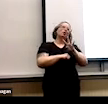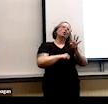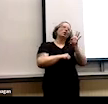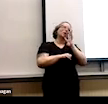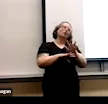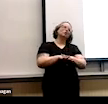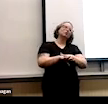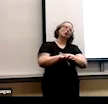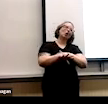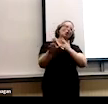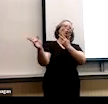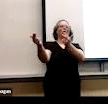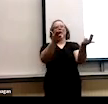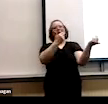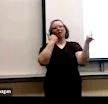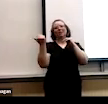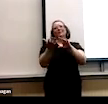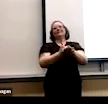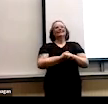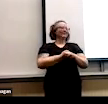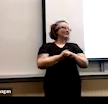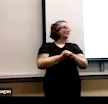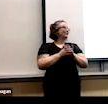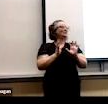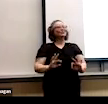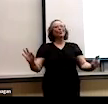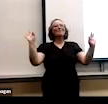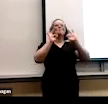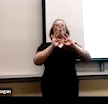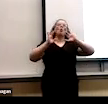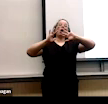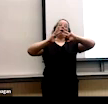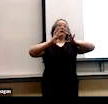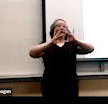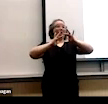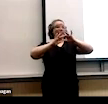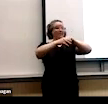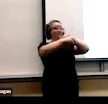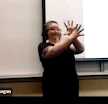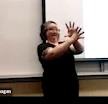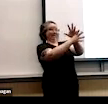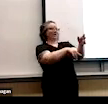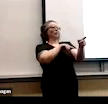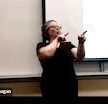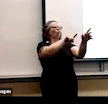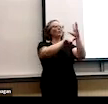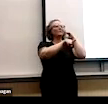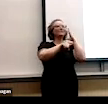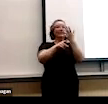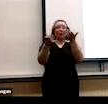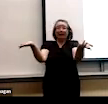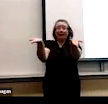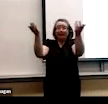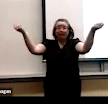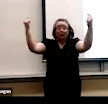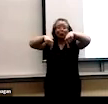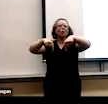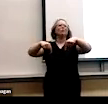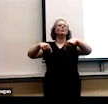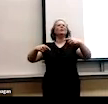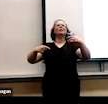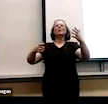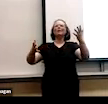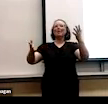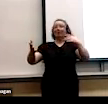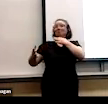what either online or in the room, what you guys see and experience, what challenges you're worried about, what solutions you've